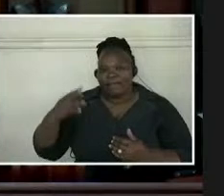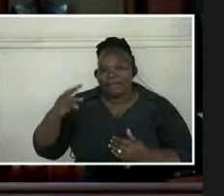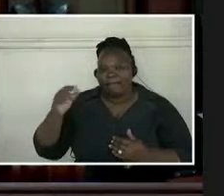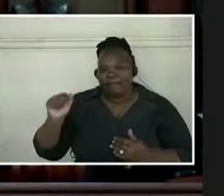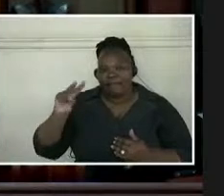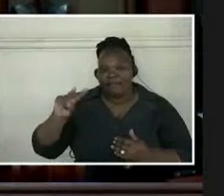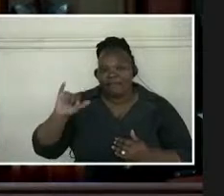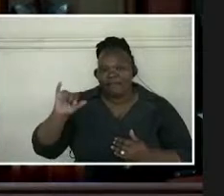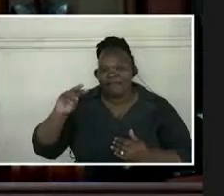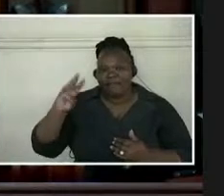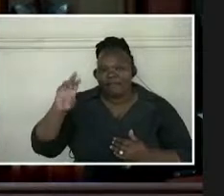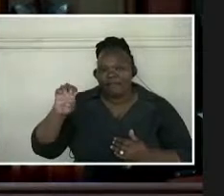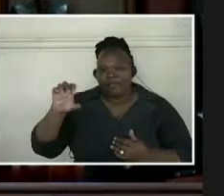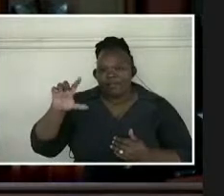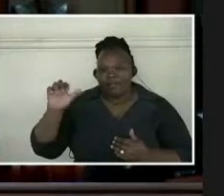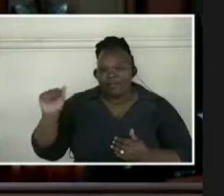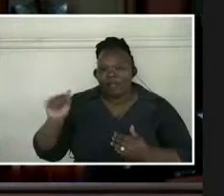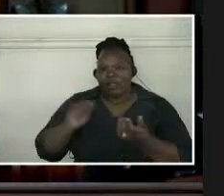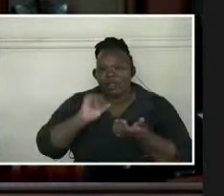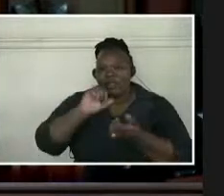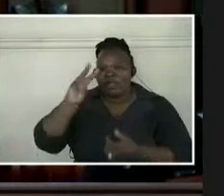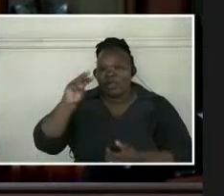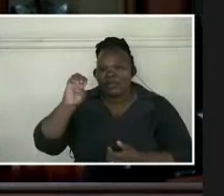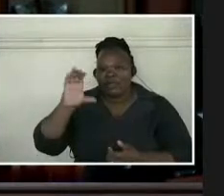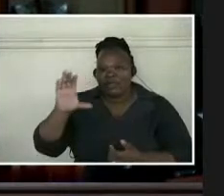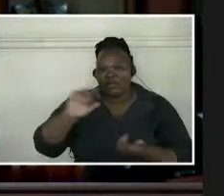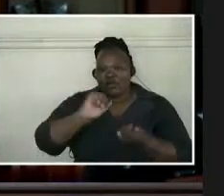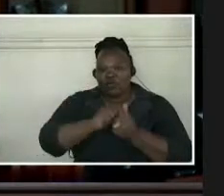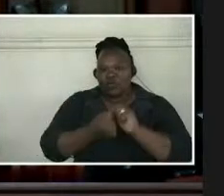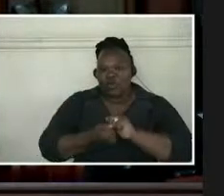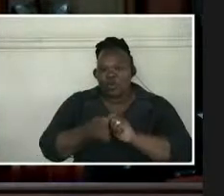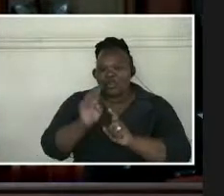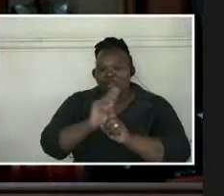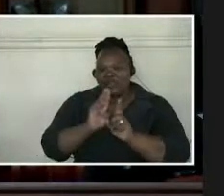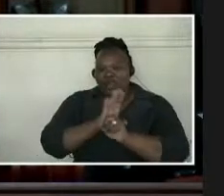the embassy for sports arts and culture